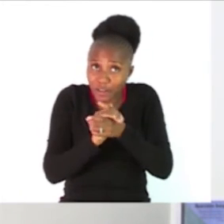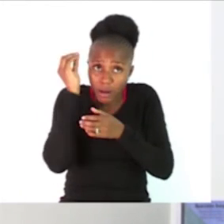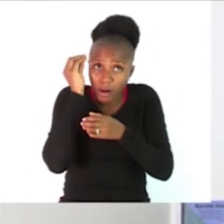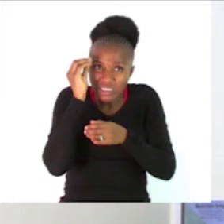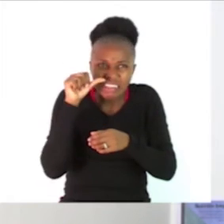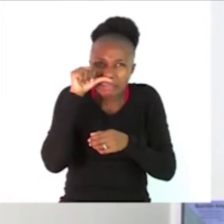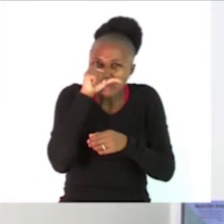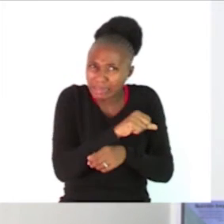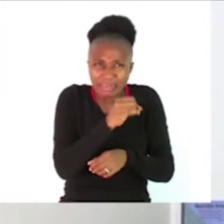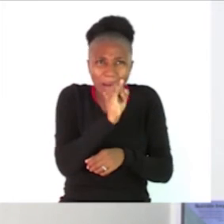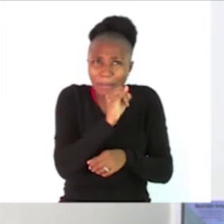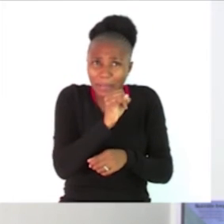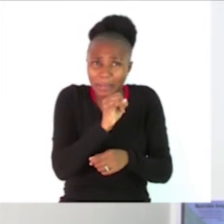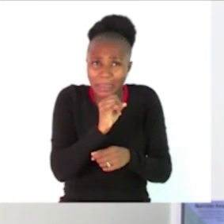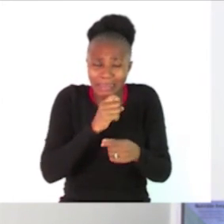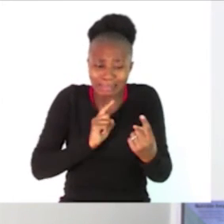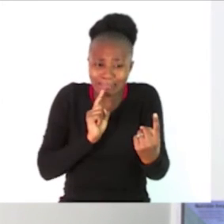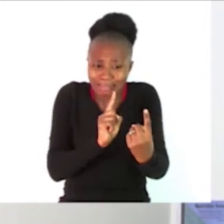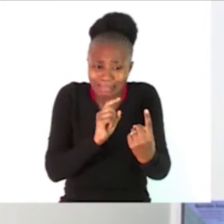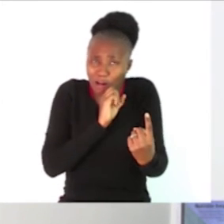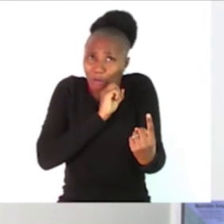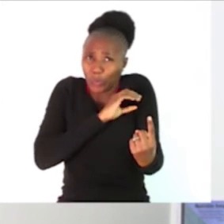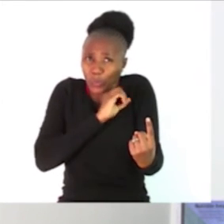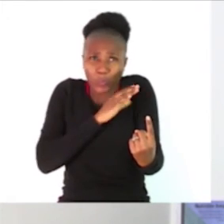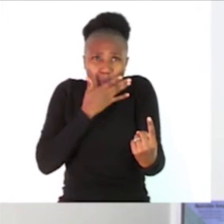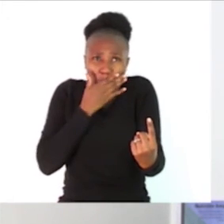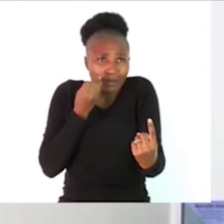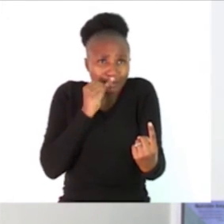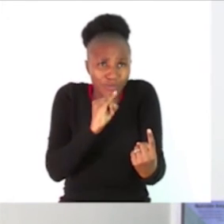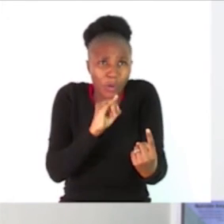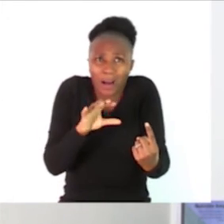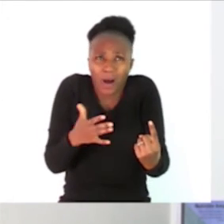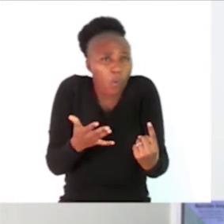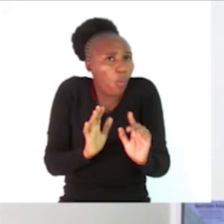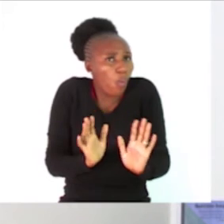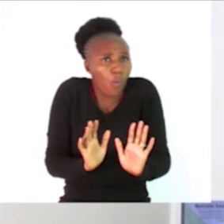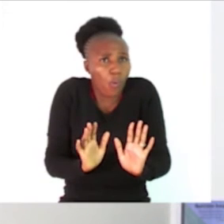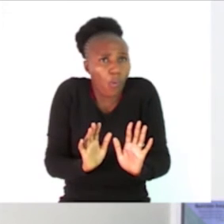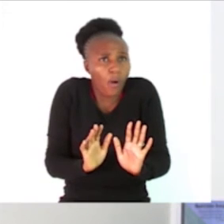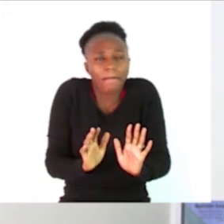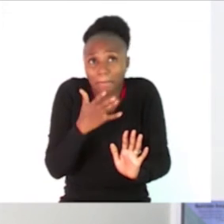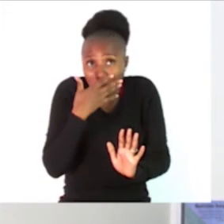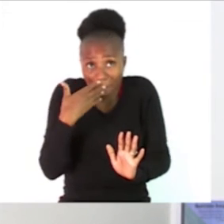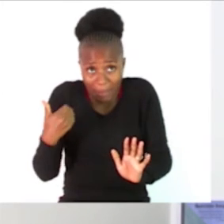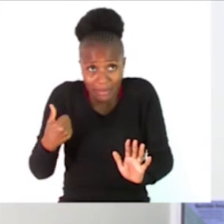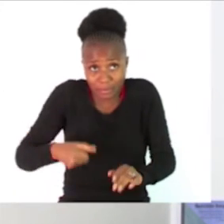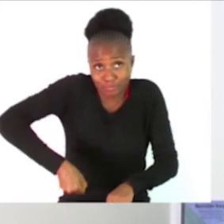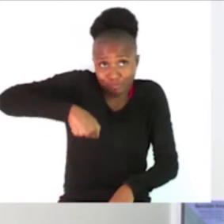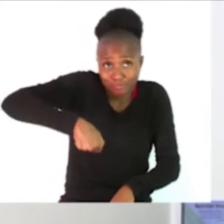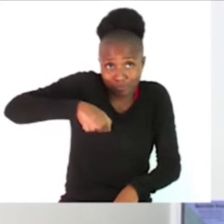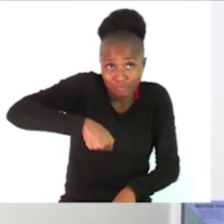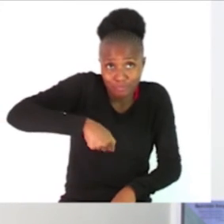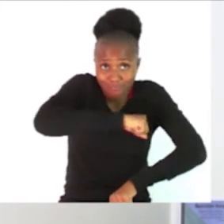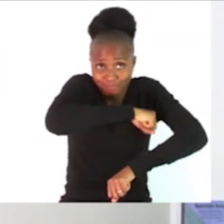us cannot really tell our friends that, oh, you're smelling bad. Sometimes we buy them presents